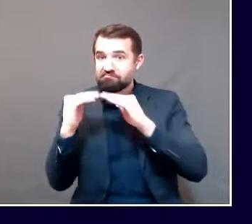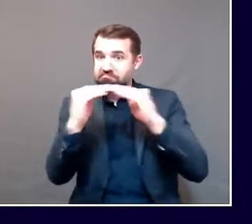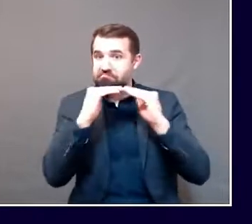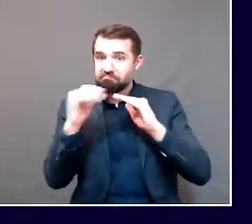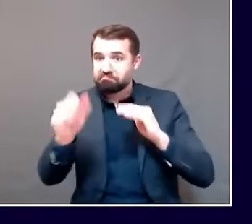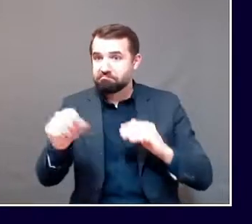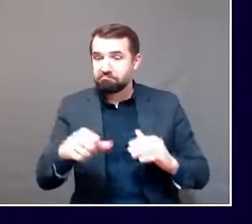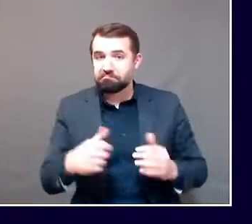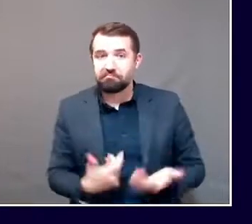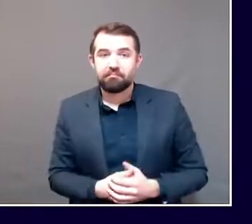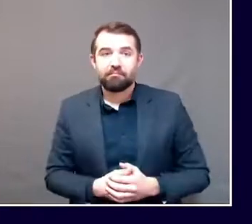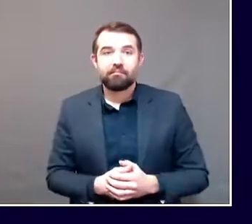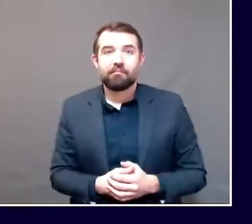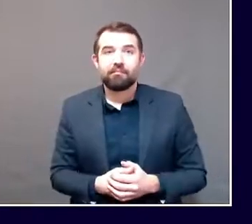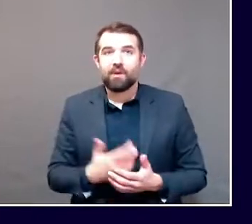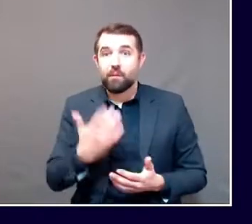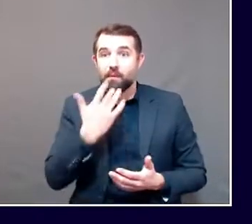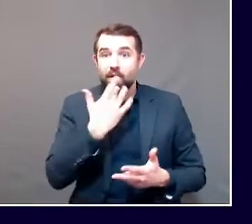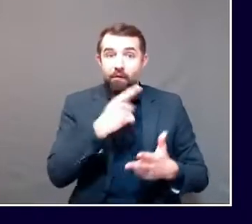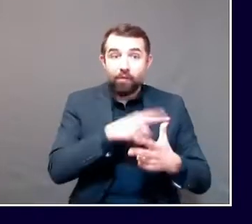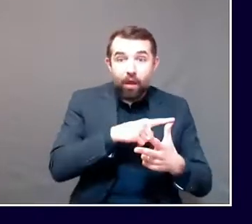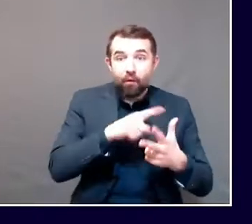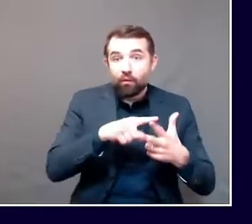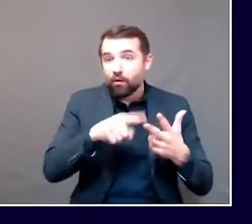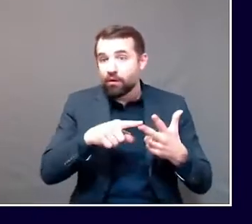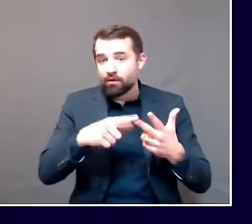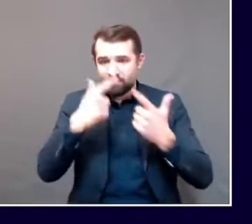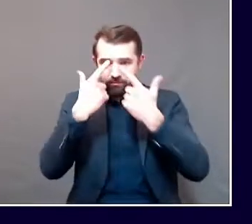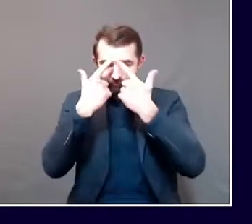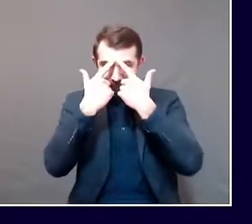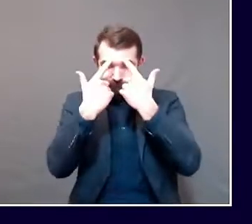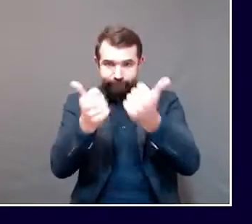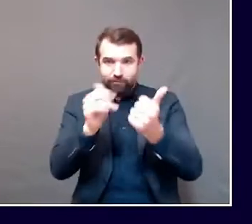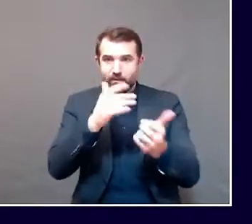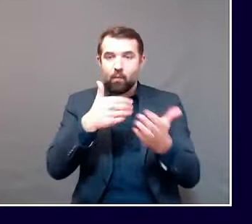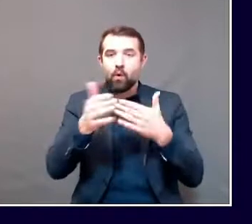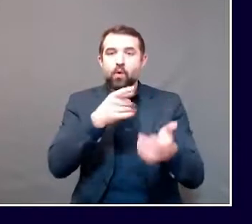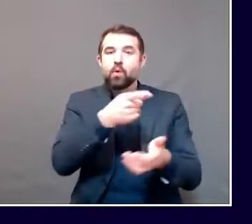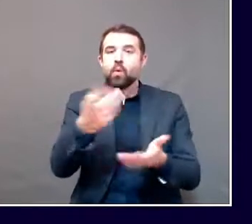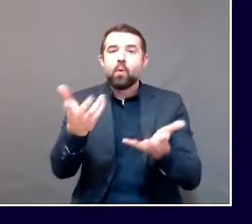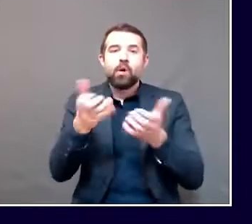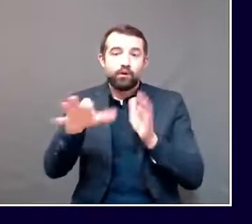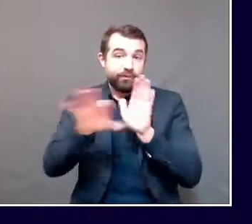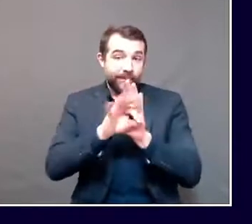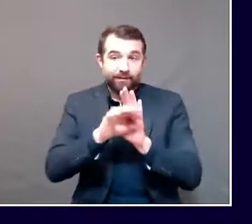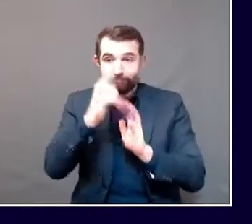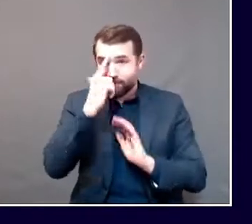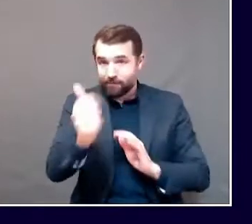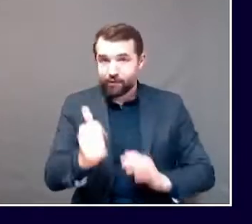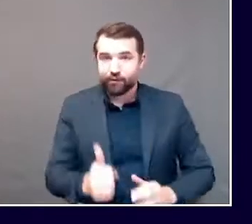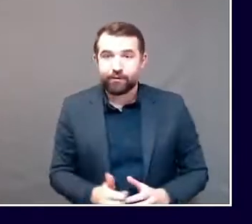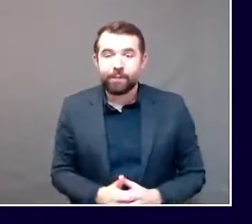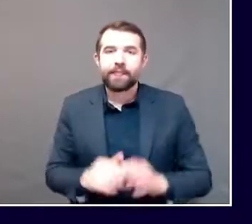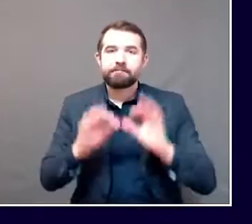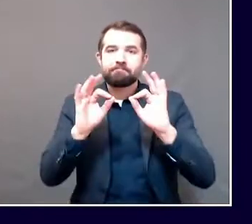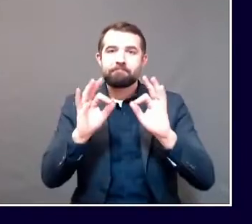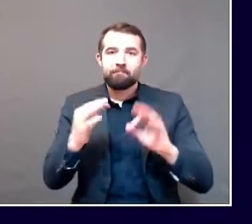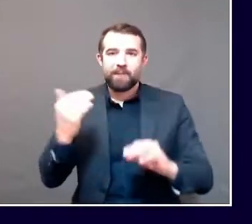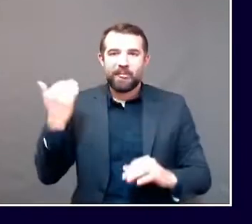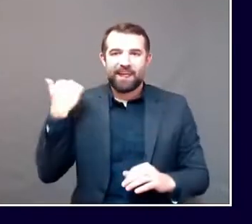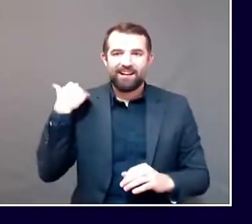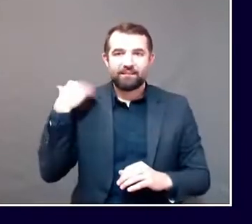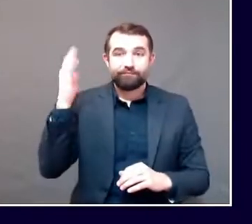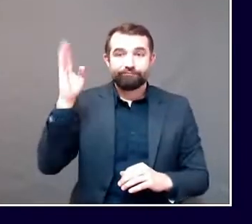to one or the other. All the swim lanes are open. Okay. And at the last briefing, you talked about testing